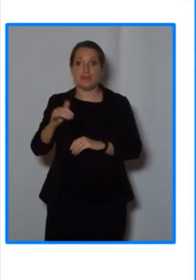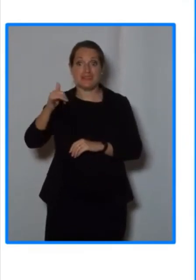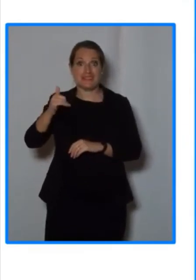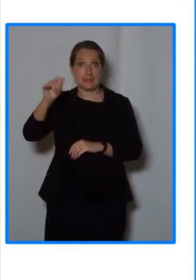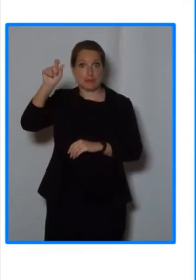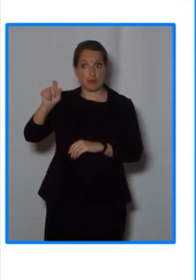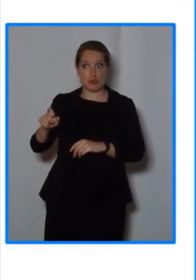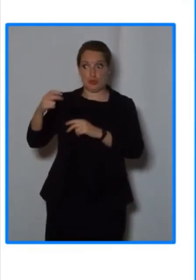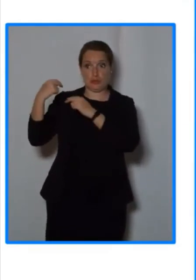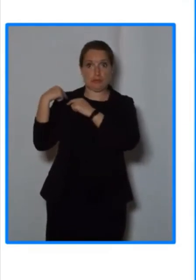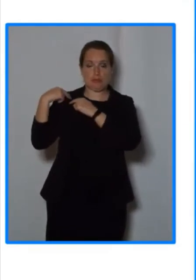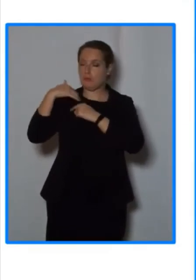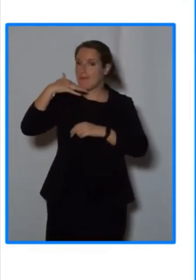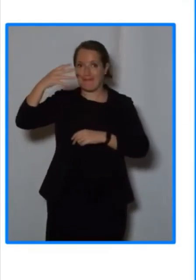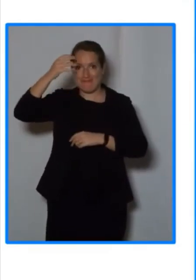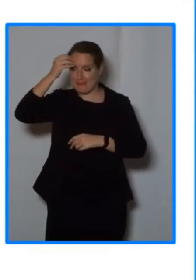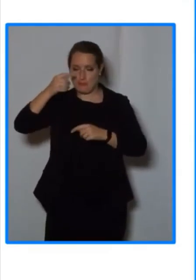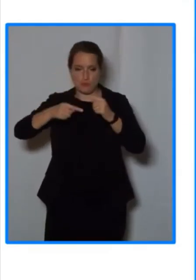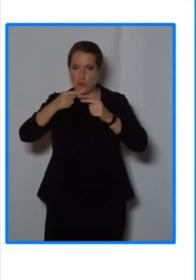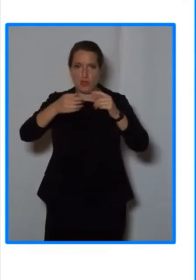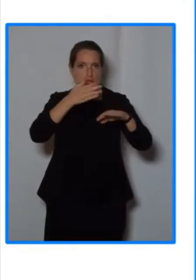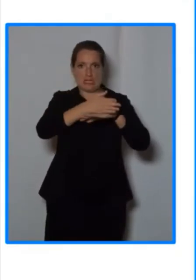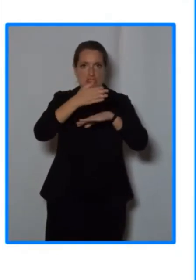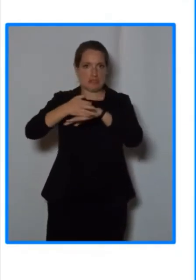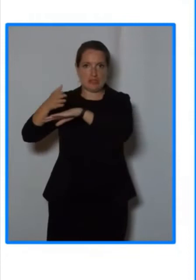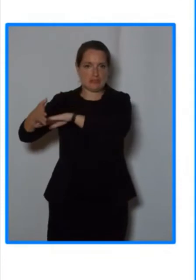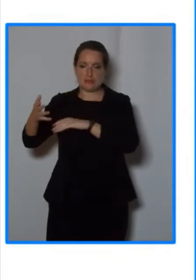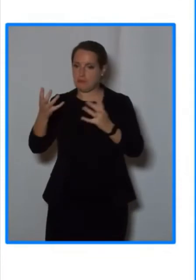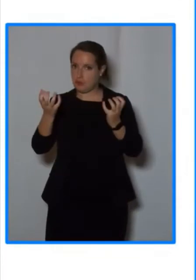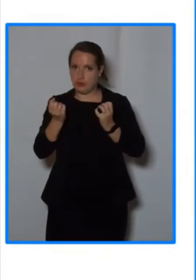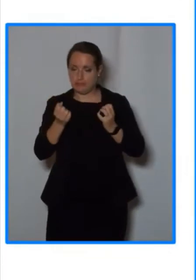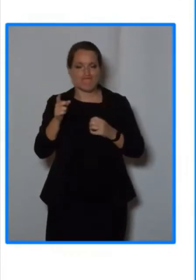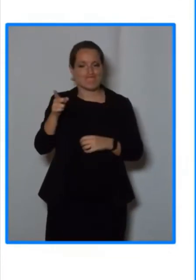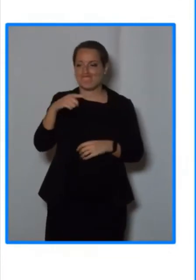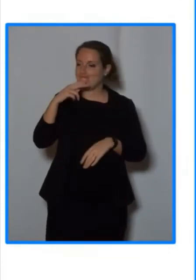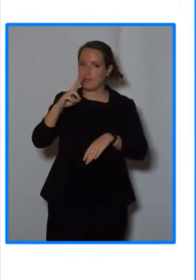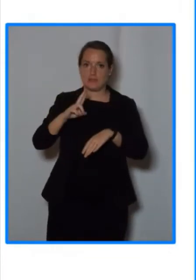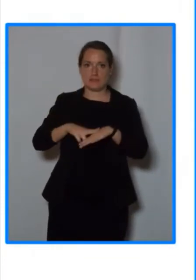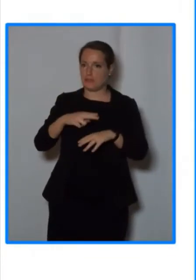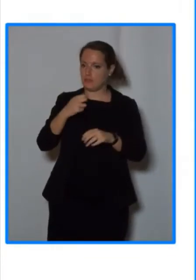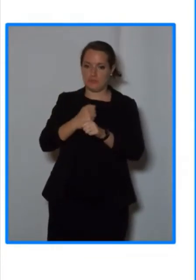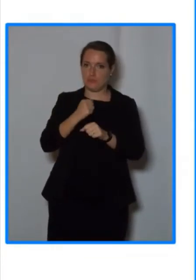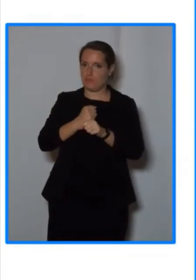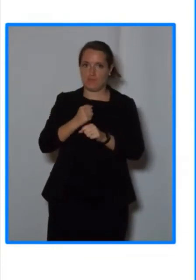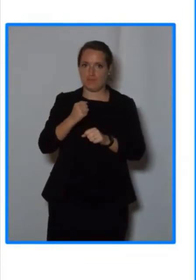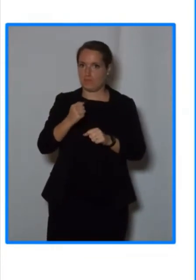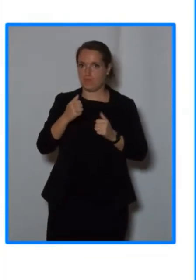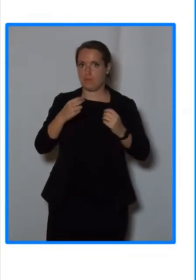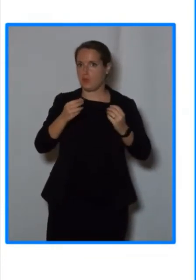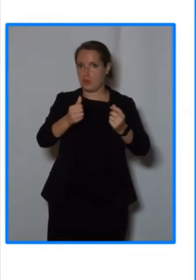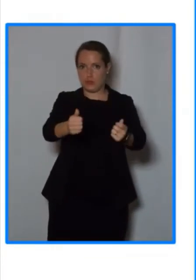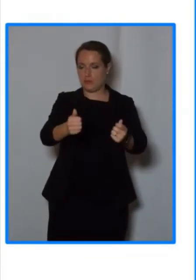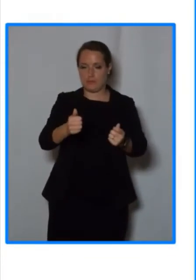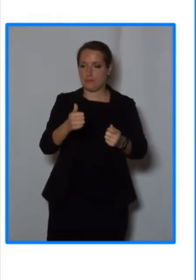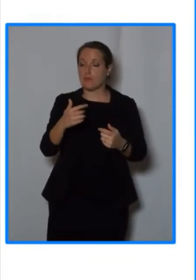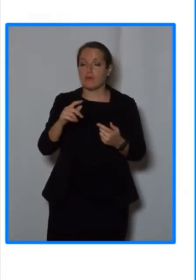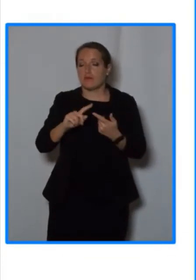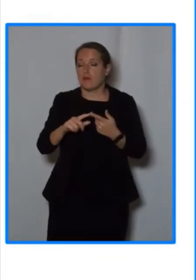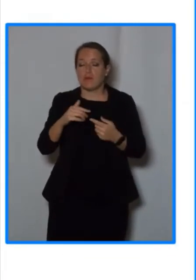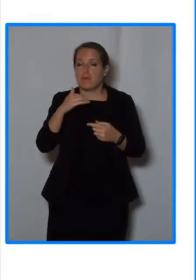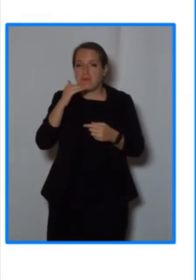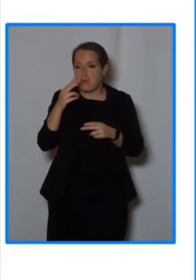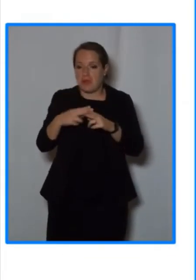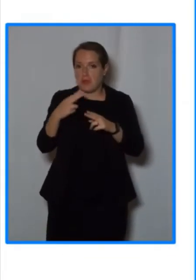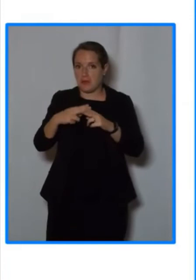the accessibility requirements, they would not be able to maintain this, or they would not be able to prioritize the accessibility bugs based